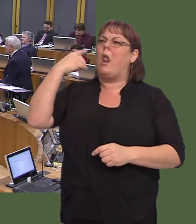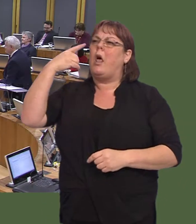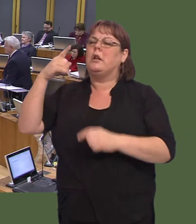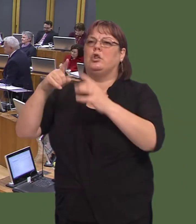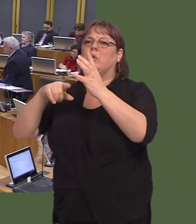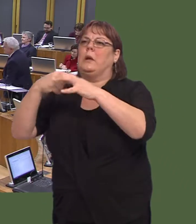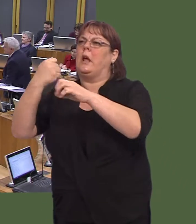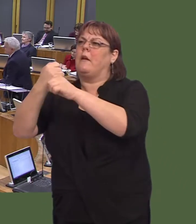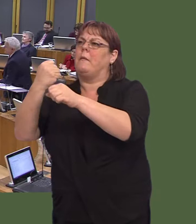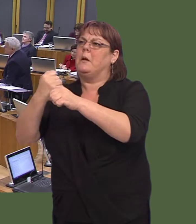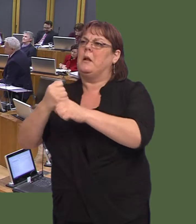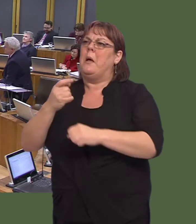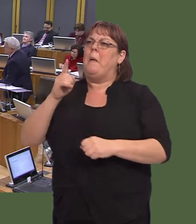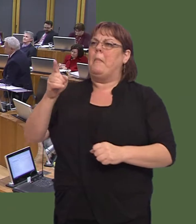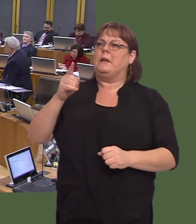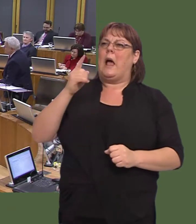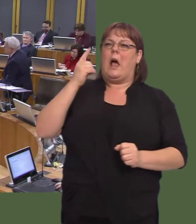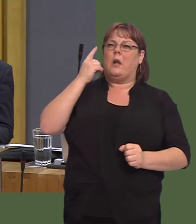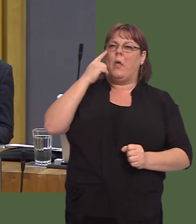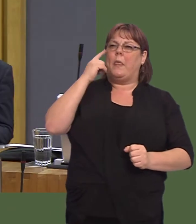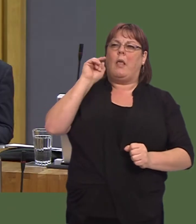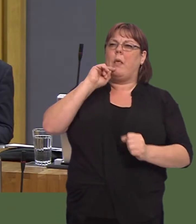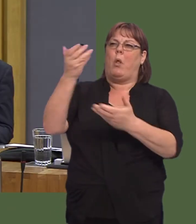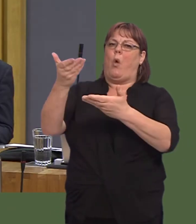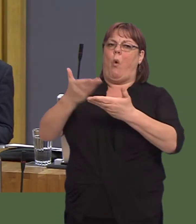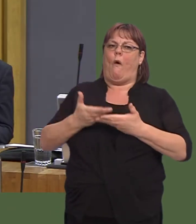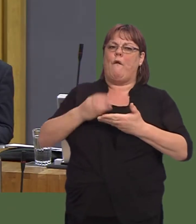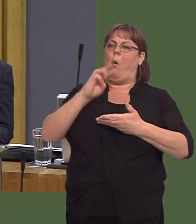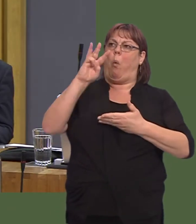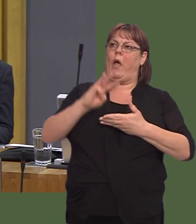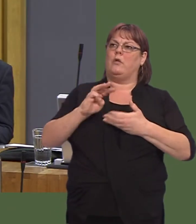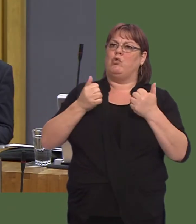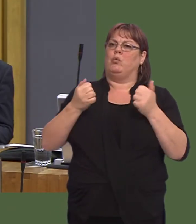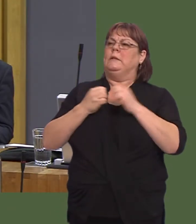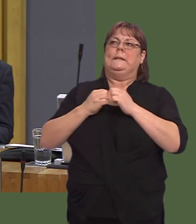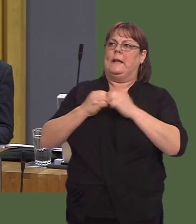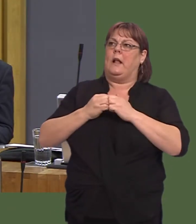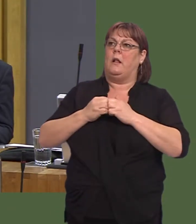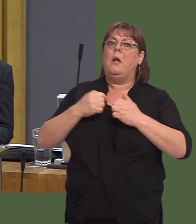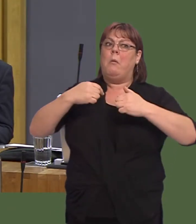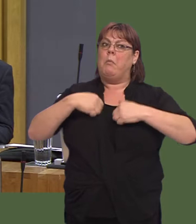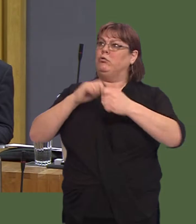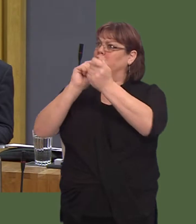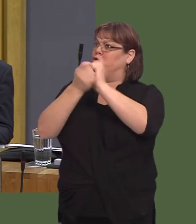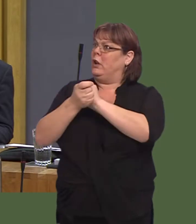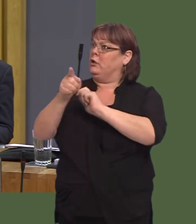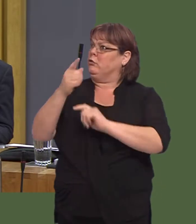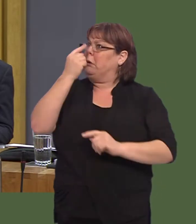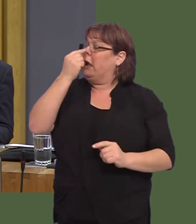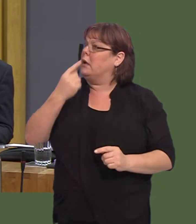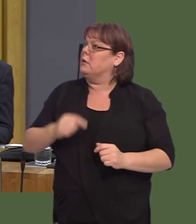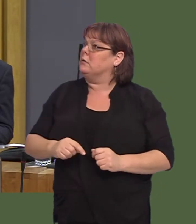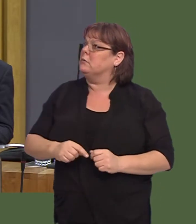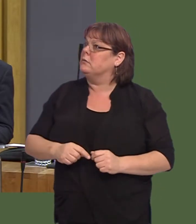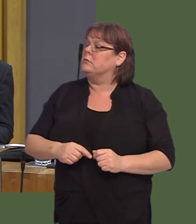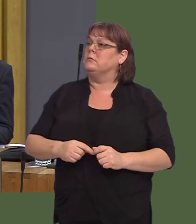But as things stand, I expect Westminster not to offer us such a deal. But we can change that situation if we